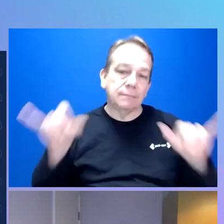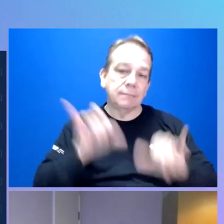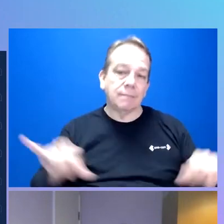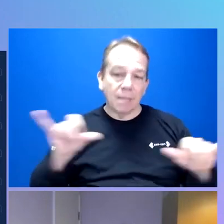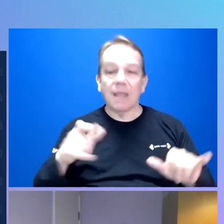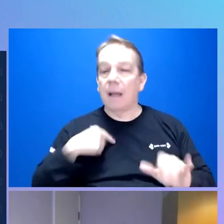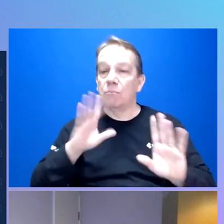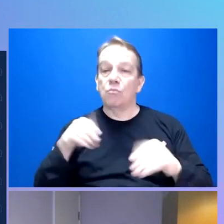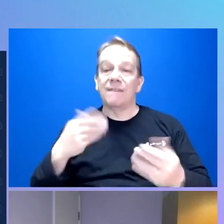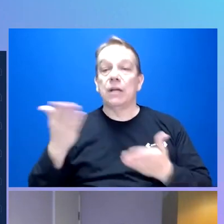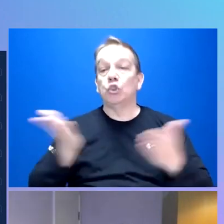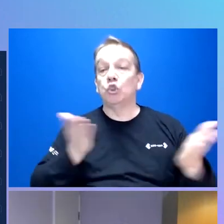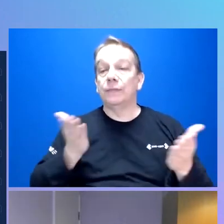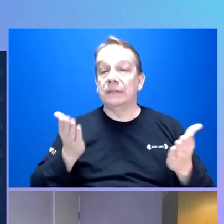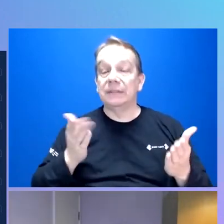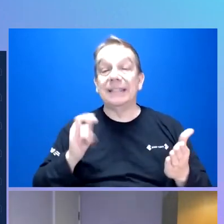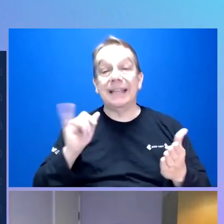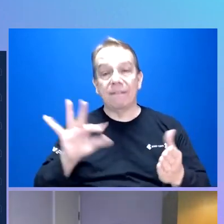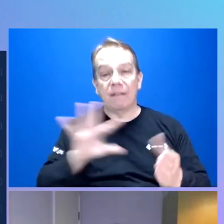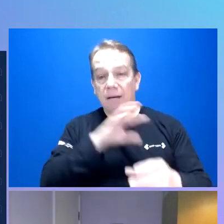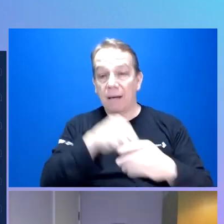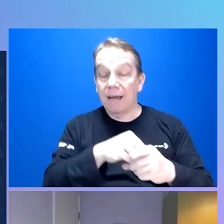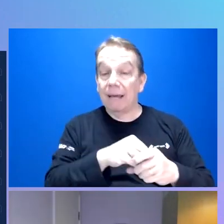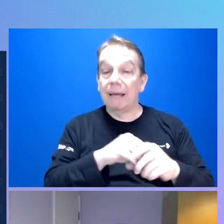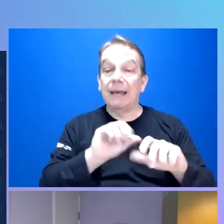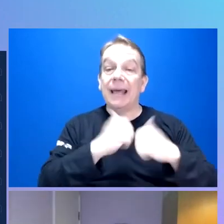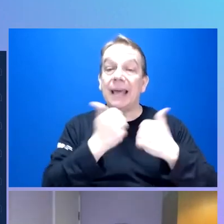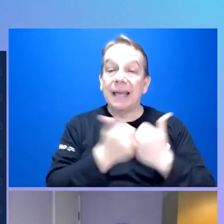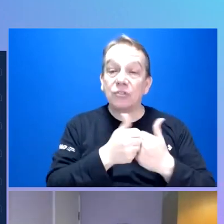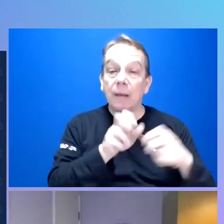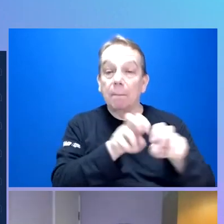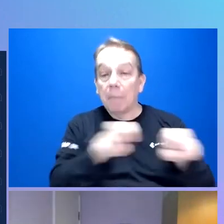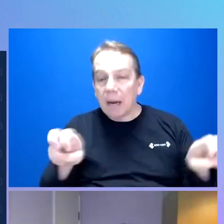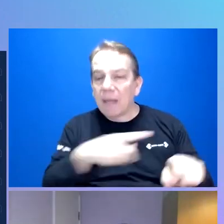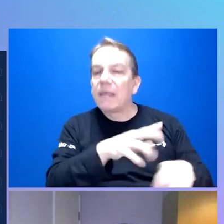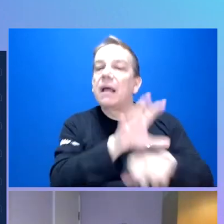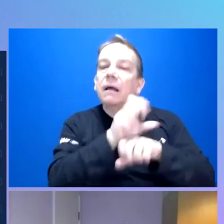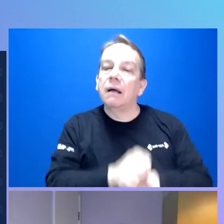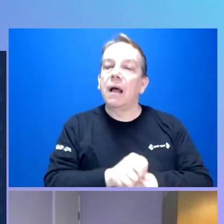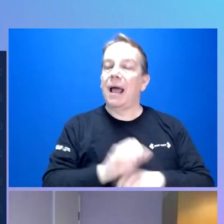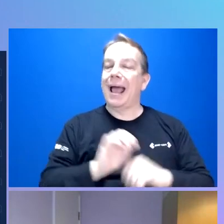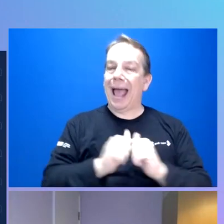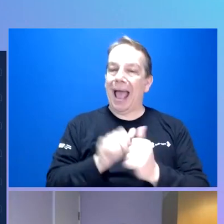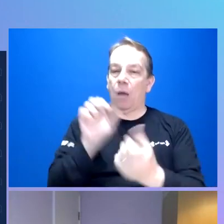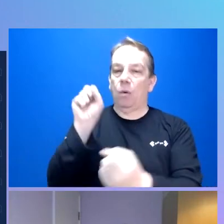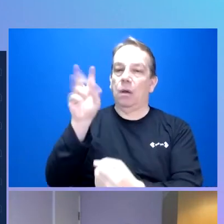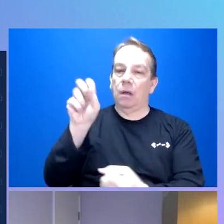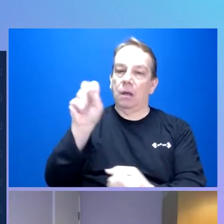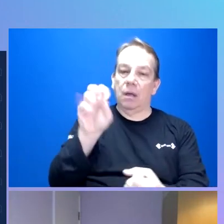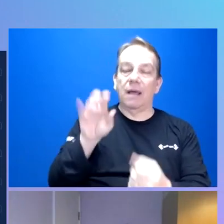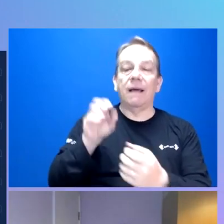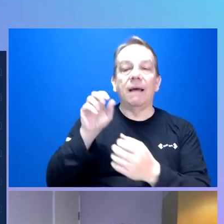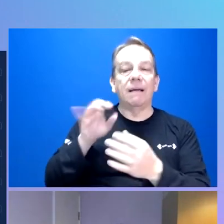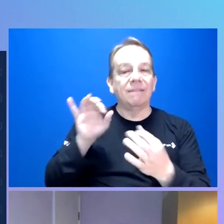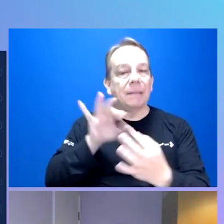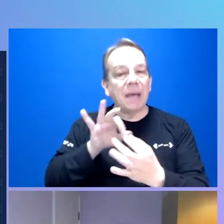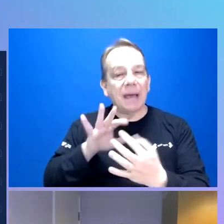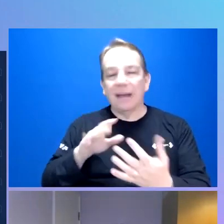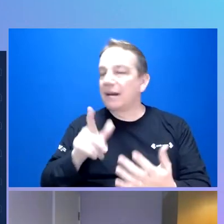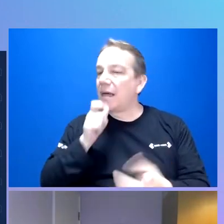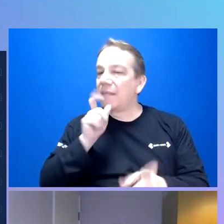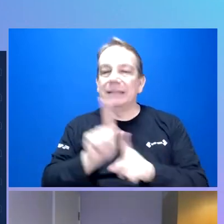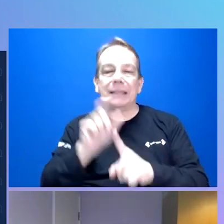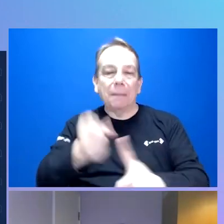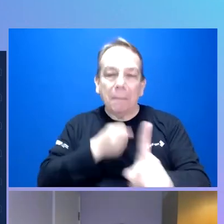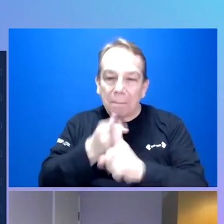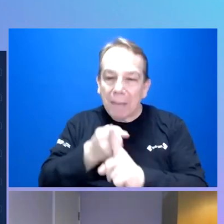service. If they are part of an agency panel, they'll be practiced in giving feedback to companies that are new to them. And that doesn't have the same impact